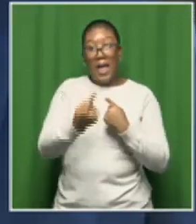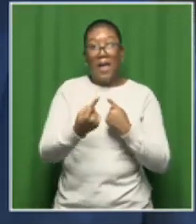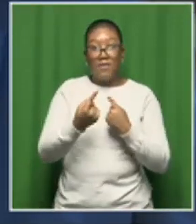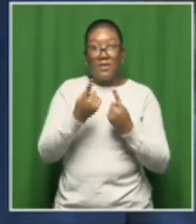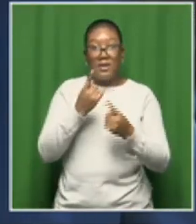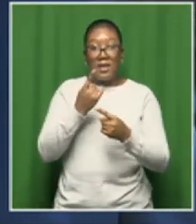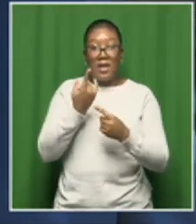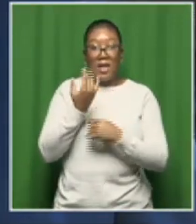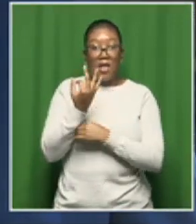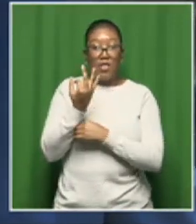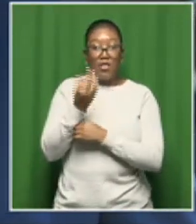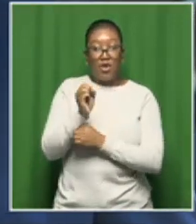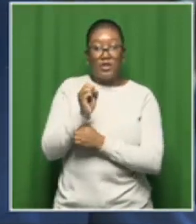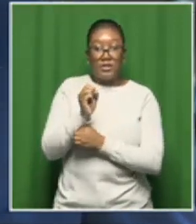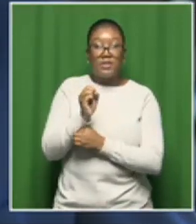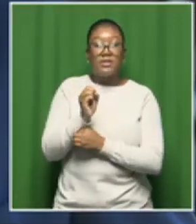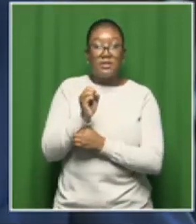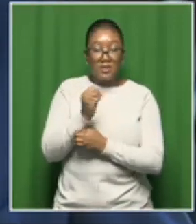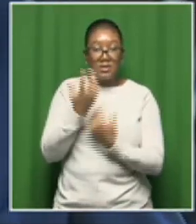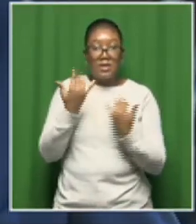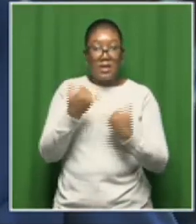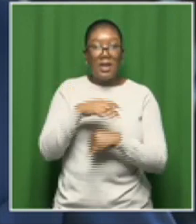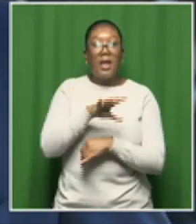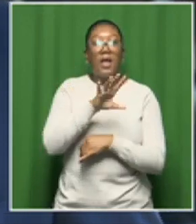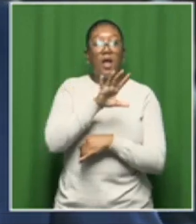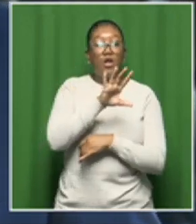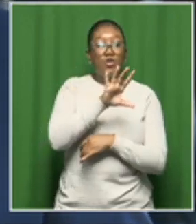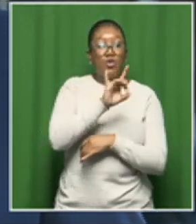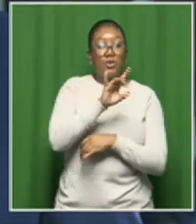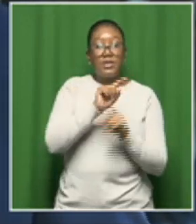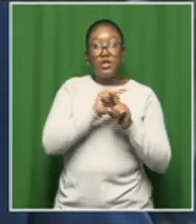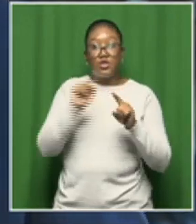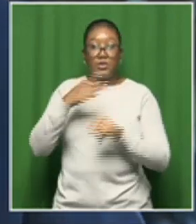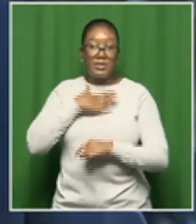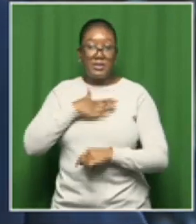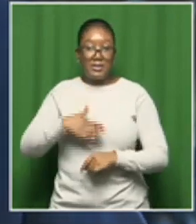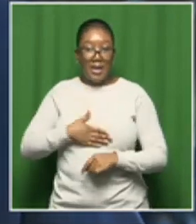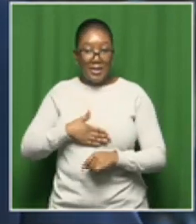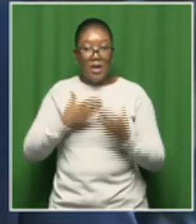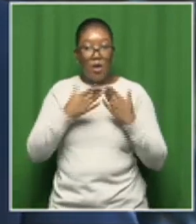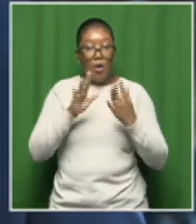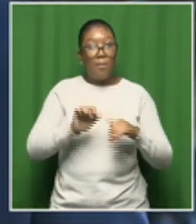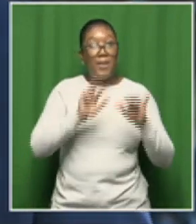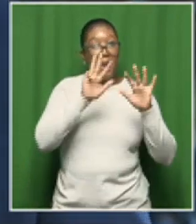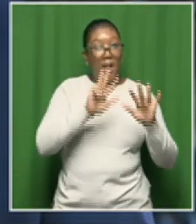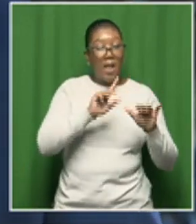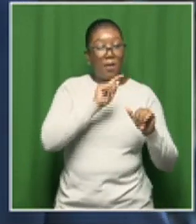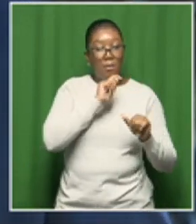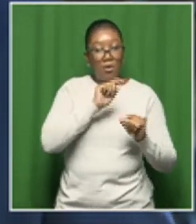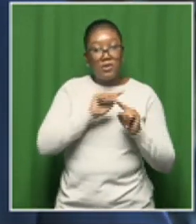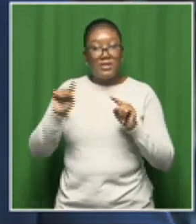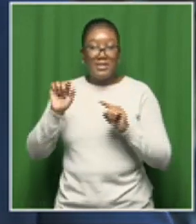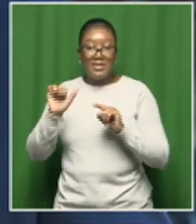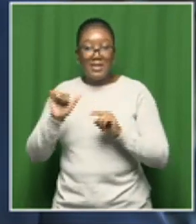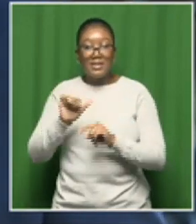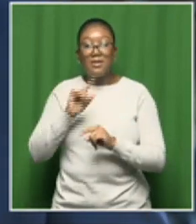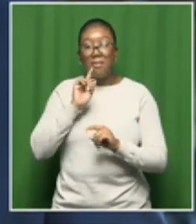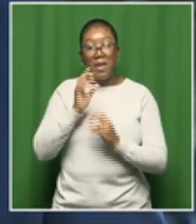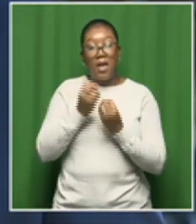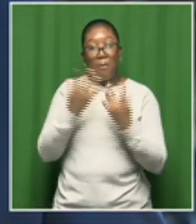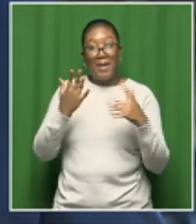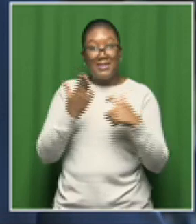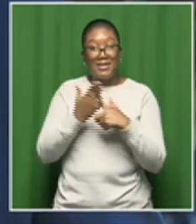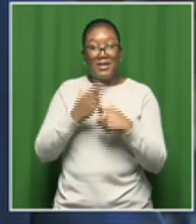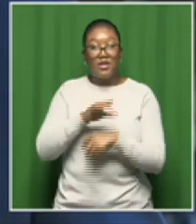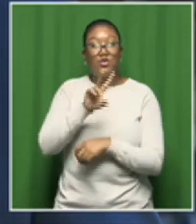Friday, we are open Tuesday through Sunday. We open from 9 and we close at 6. Price 260 odd rand. Very, very